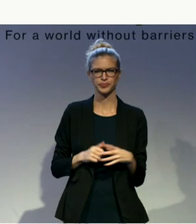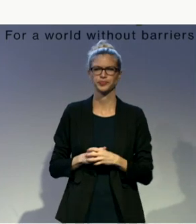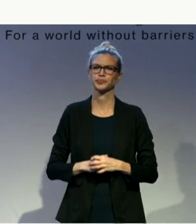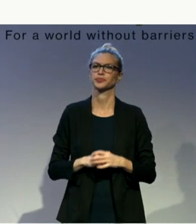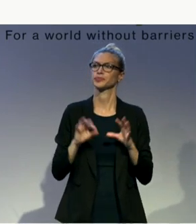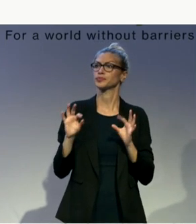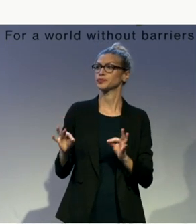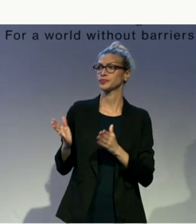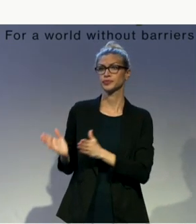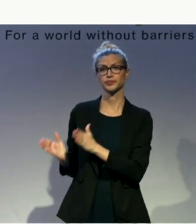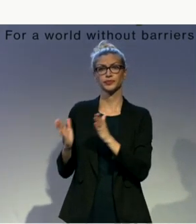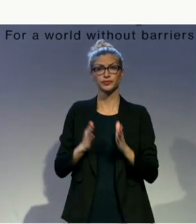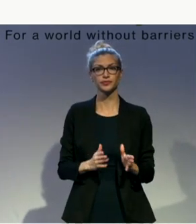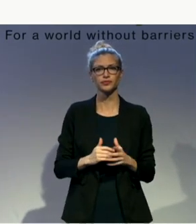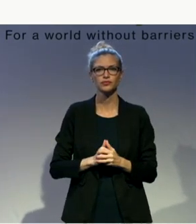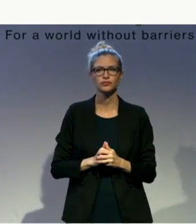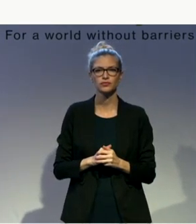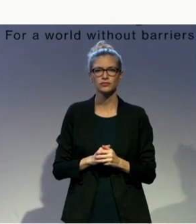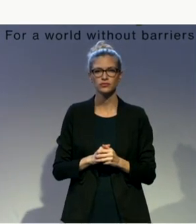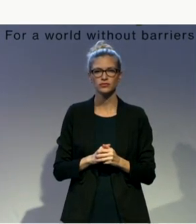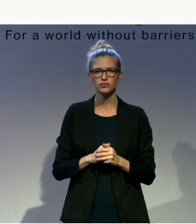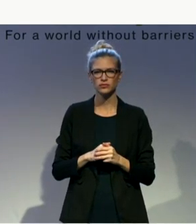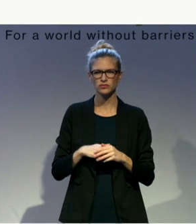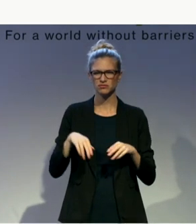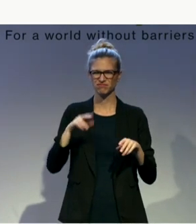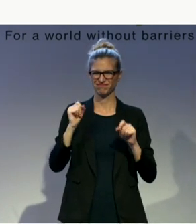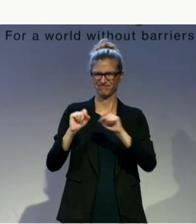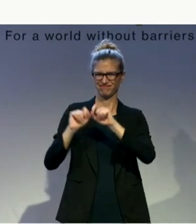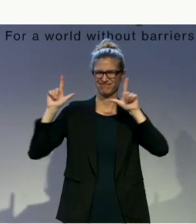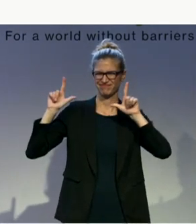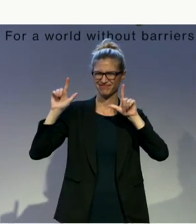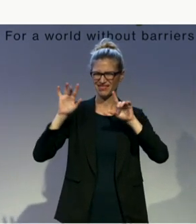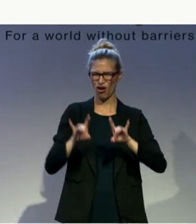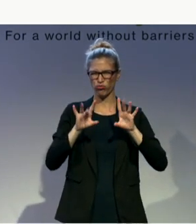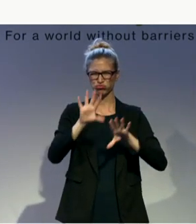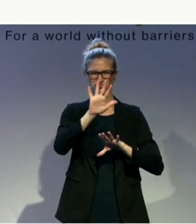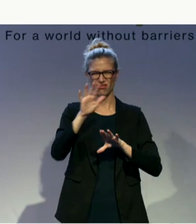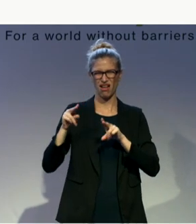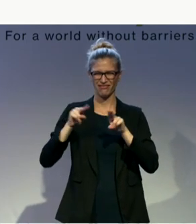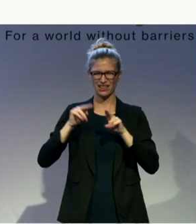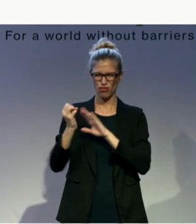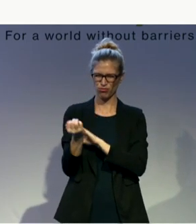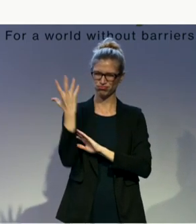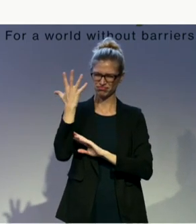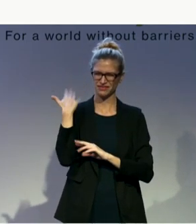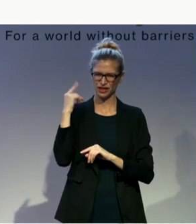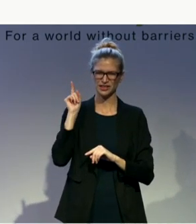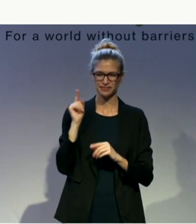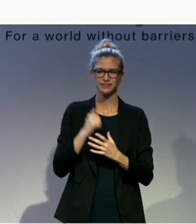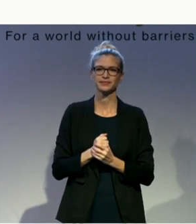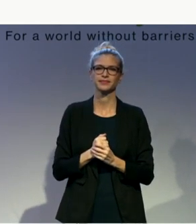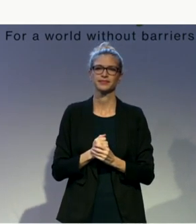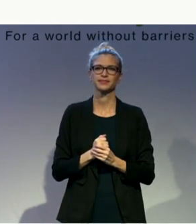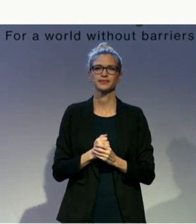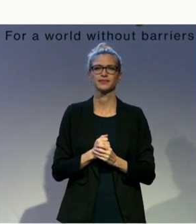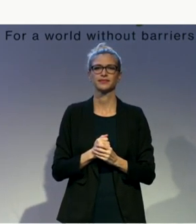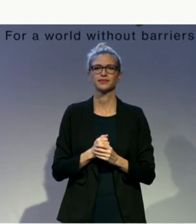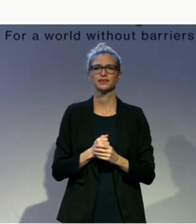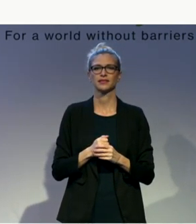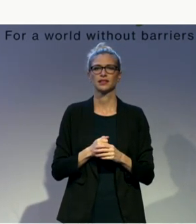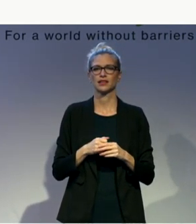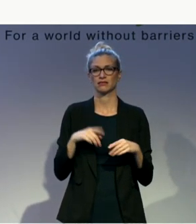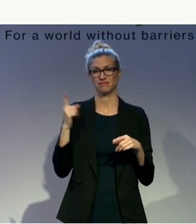We had this video from Australia. Quickly, again, it's all about model of political citizenship. So that